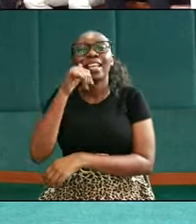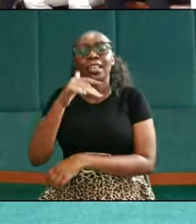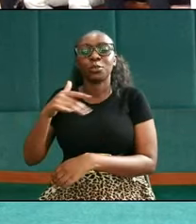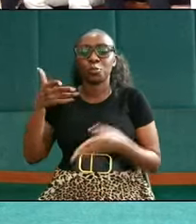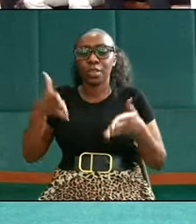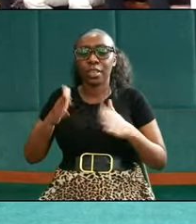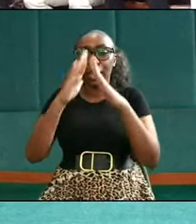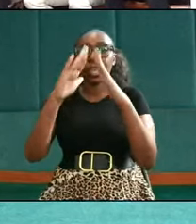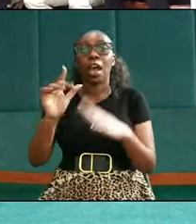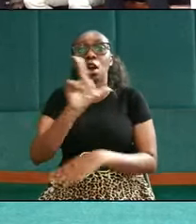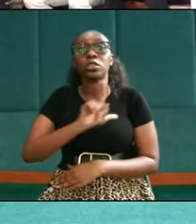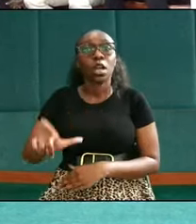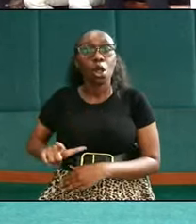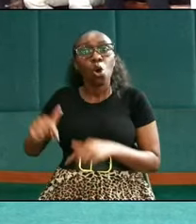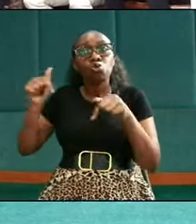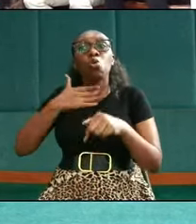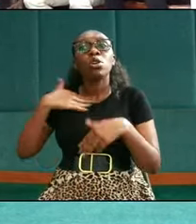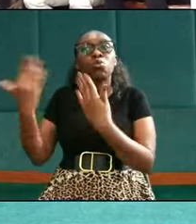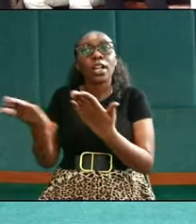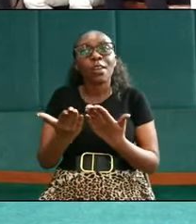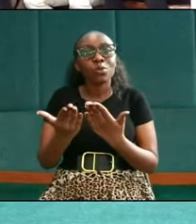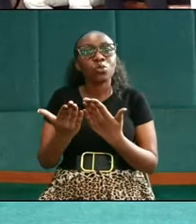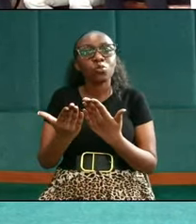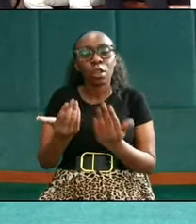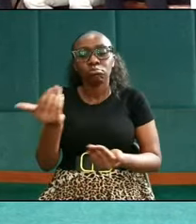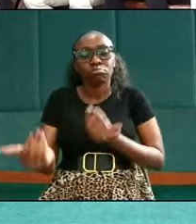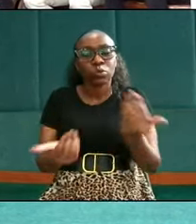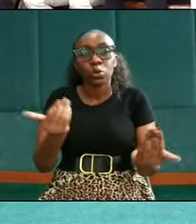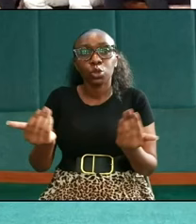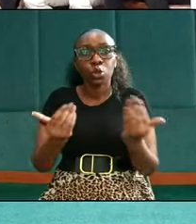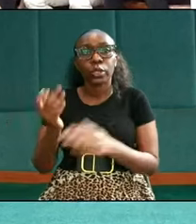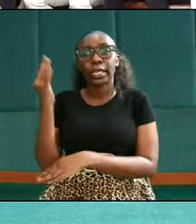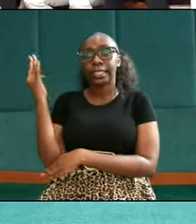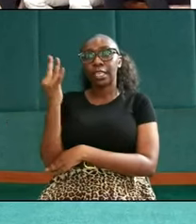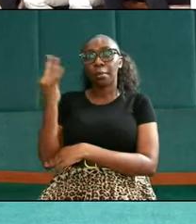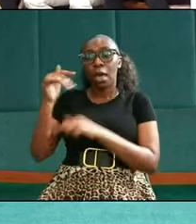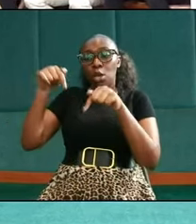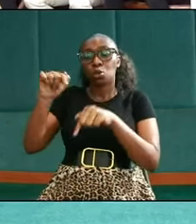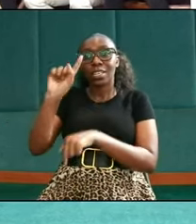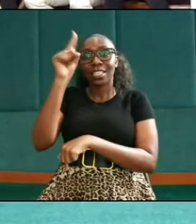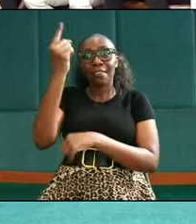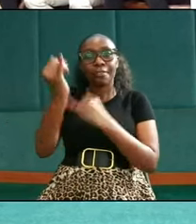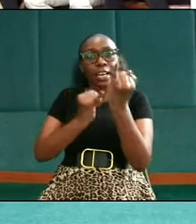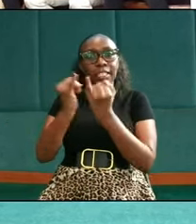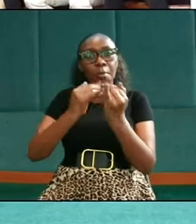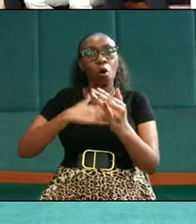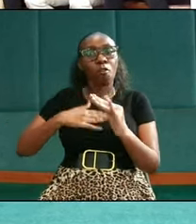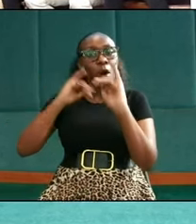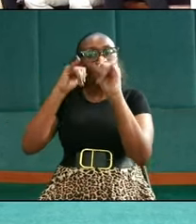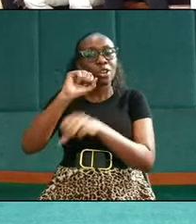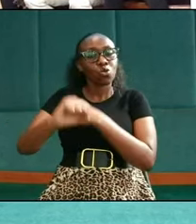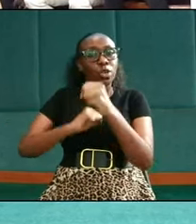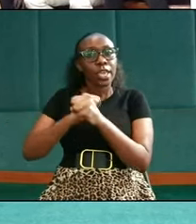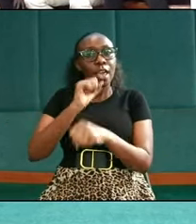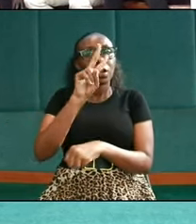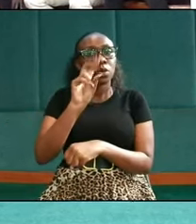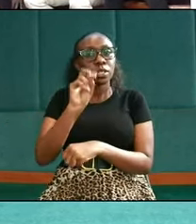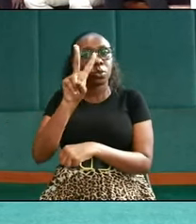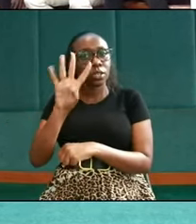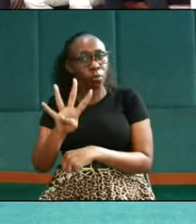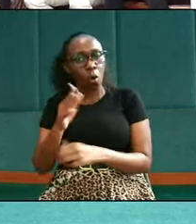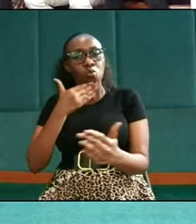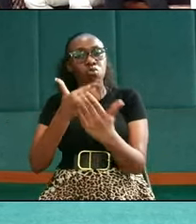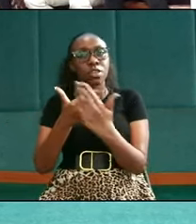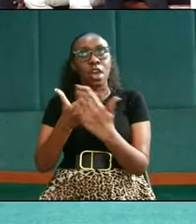Today, we want to welcome you to our children's sermon. This is the first Sabbath of our New Year 2024, and we thank God